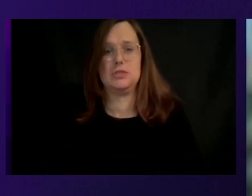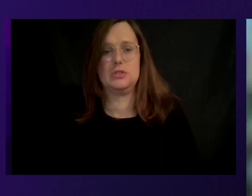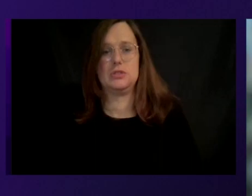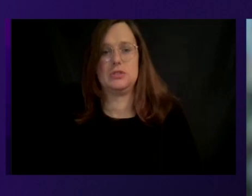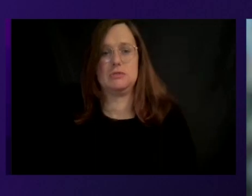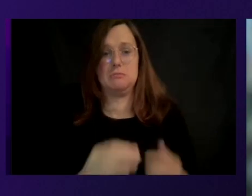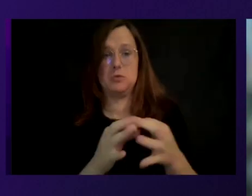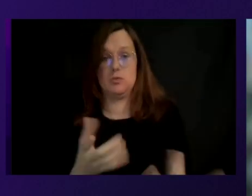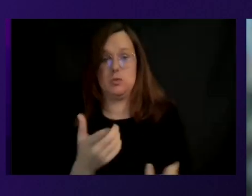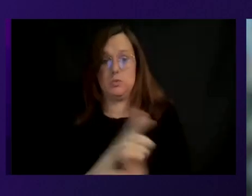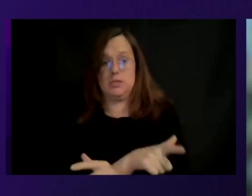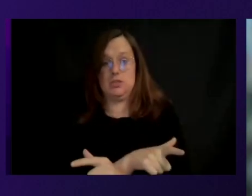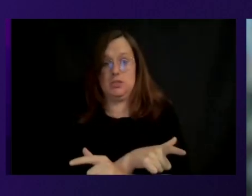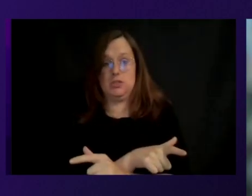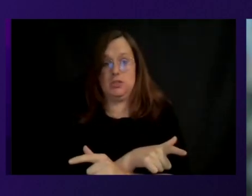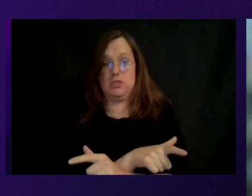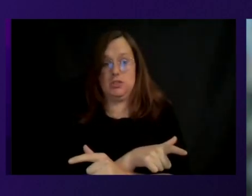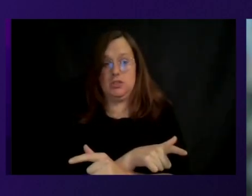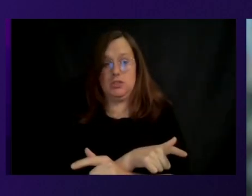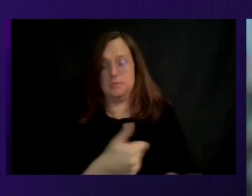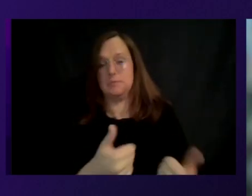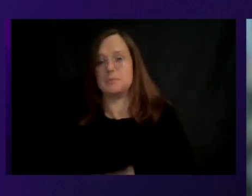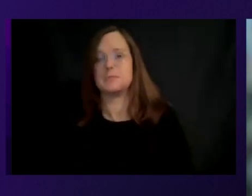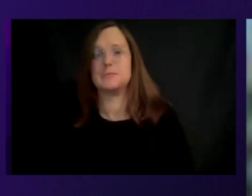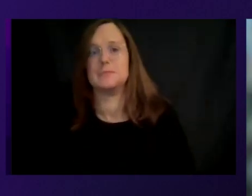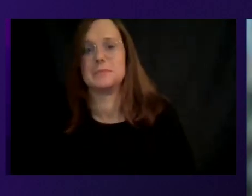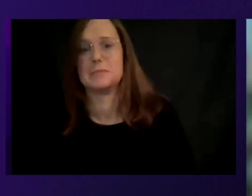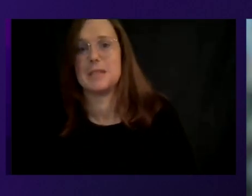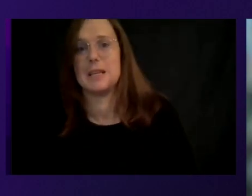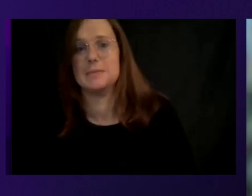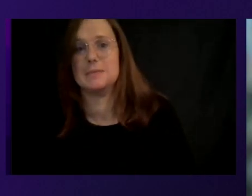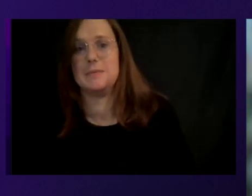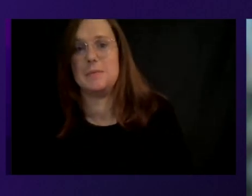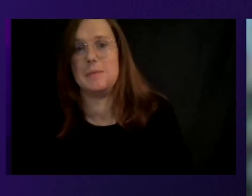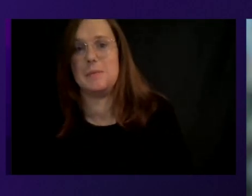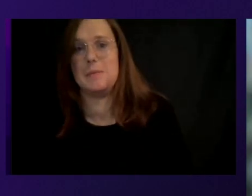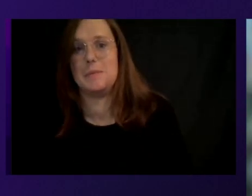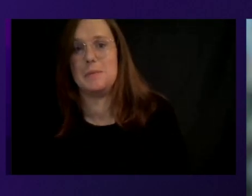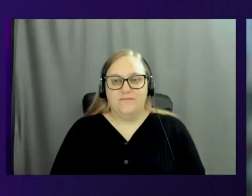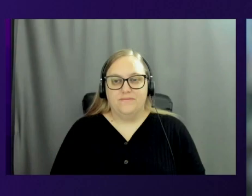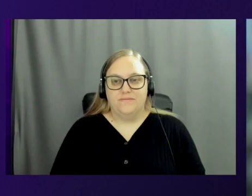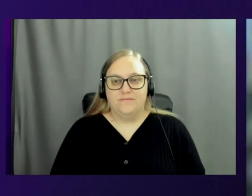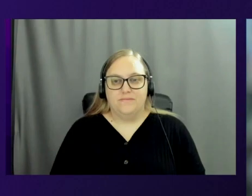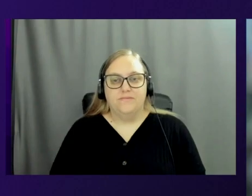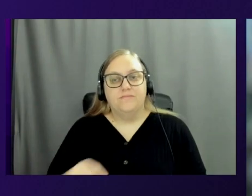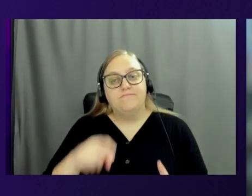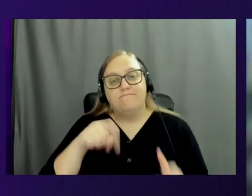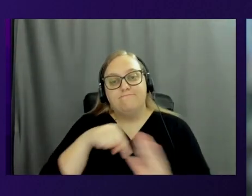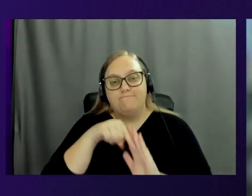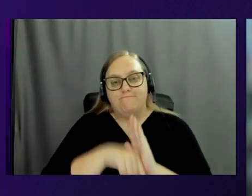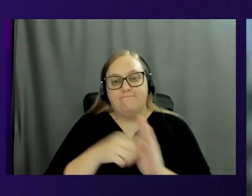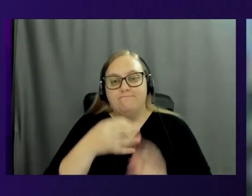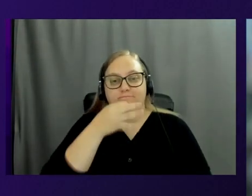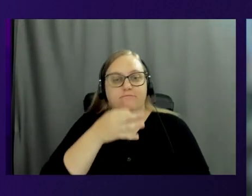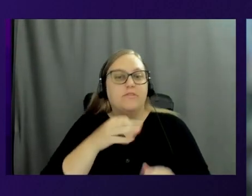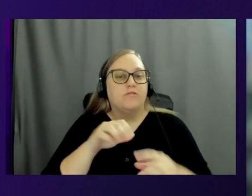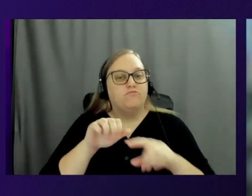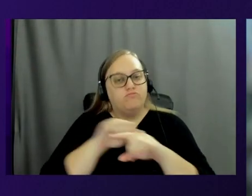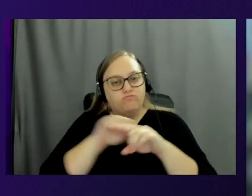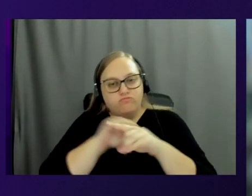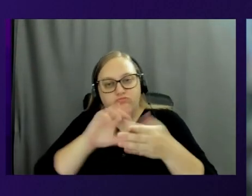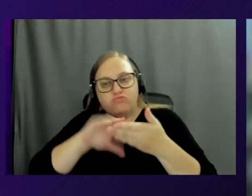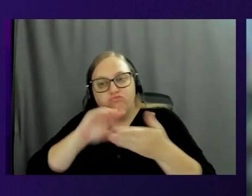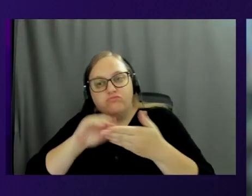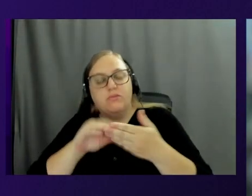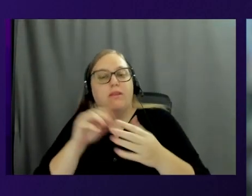an expensive and time-consuming process that requires deep expertise in machine learning. And since the models are very complex and